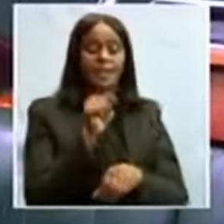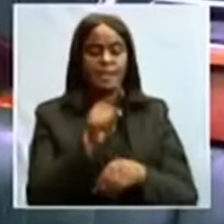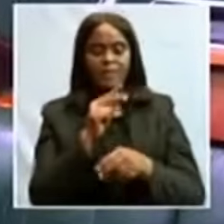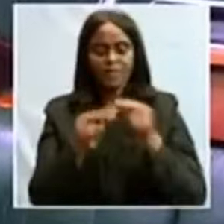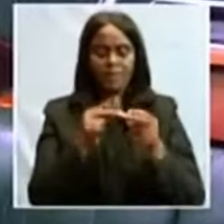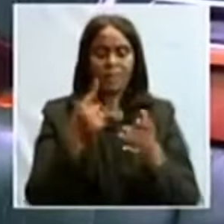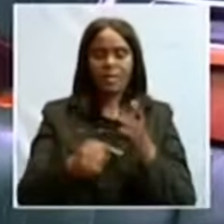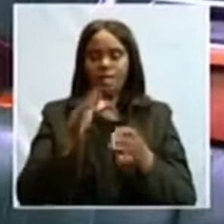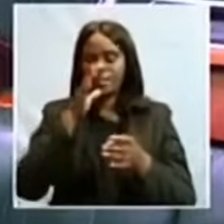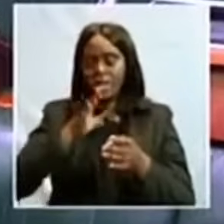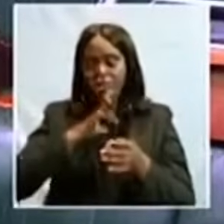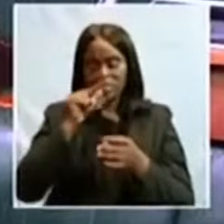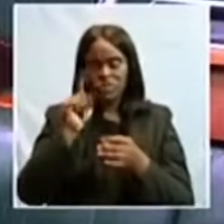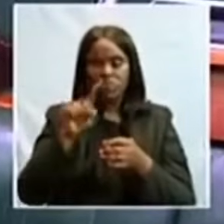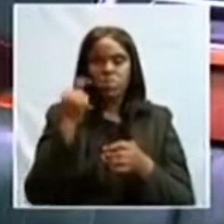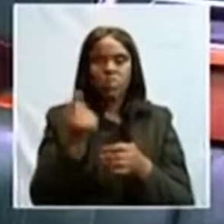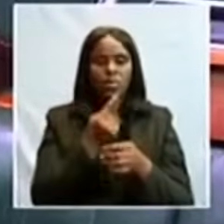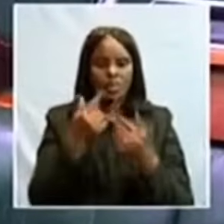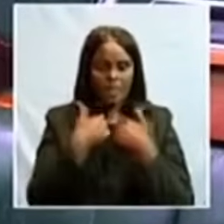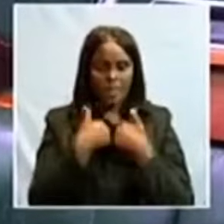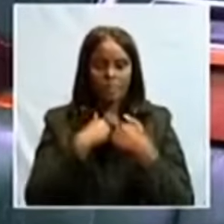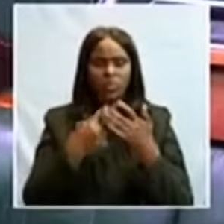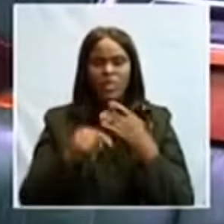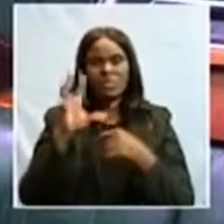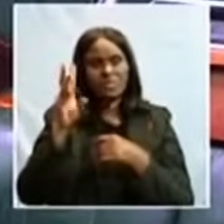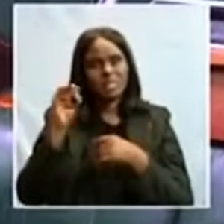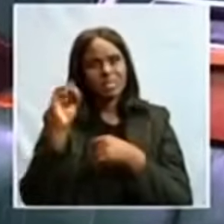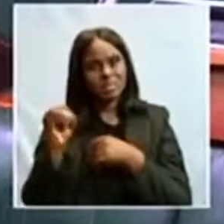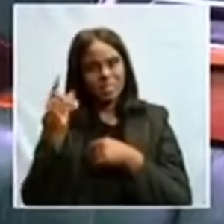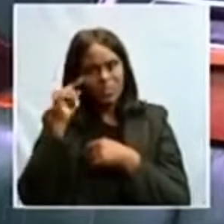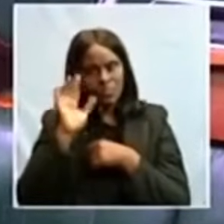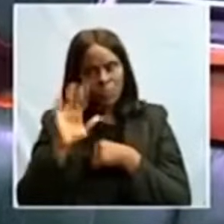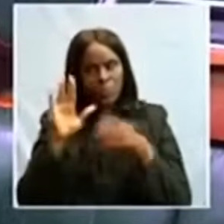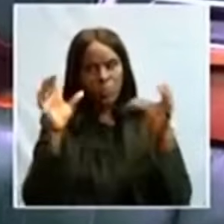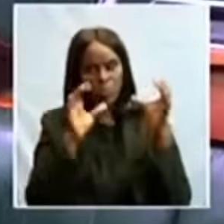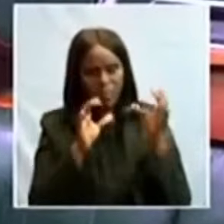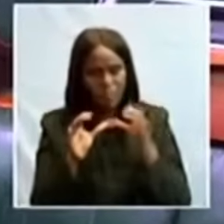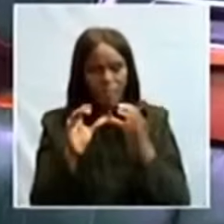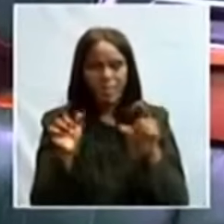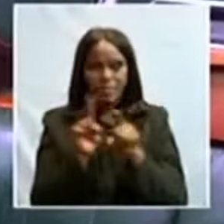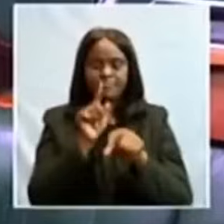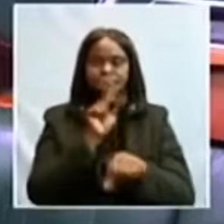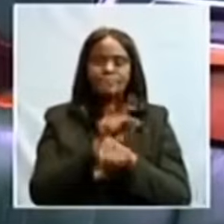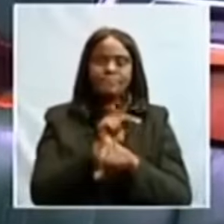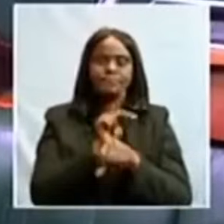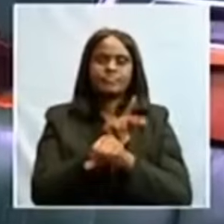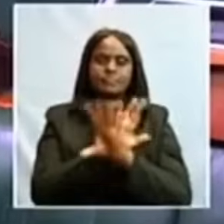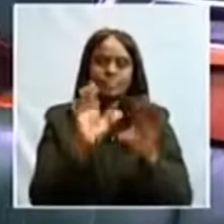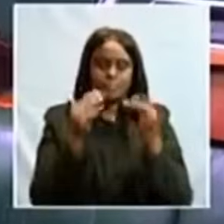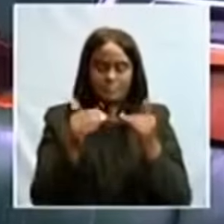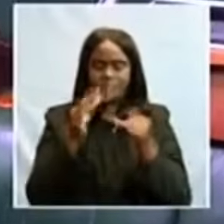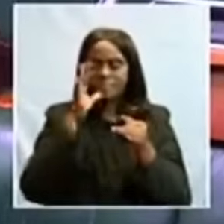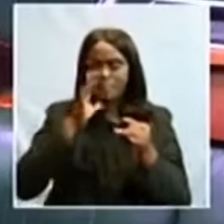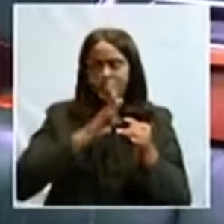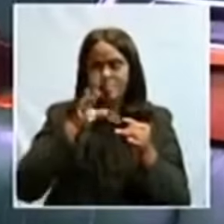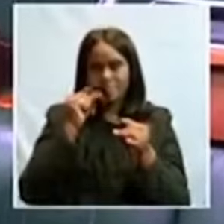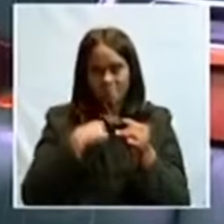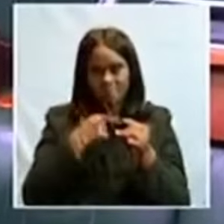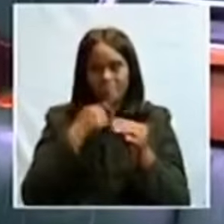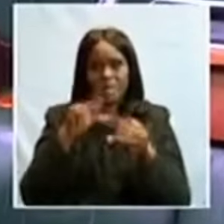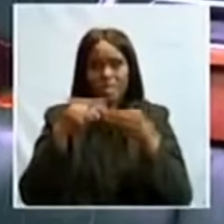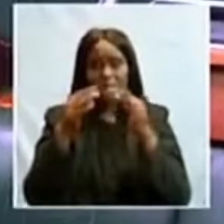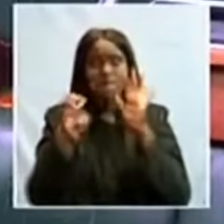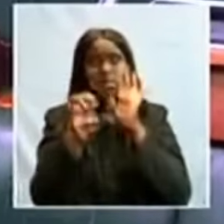that, Madam Speaker, you only have 60% for community projects. Now, Madam Speaker, I'll give